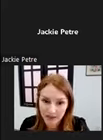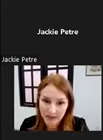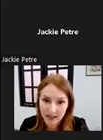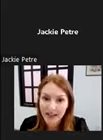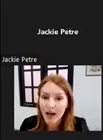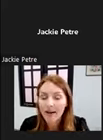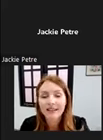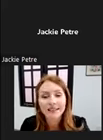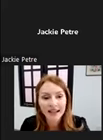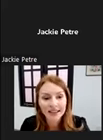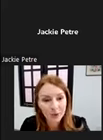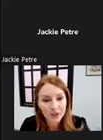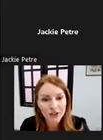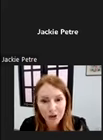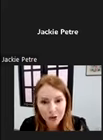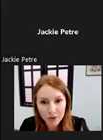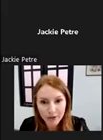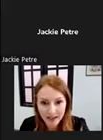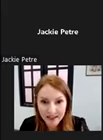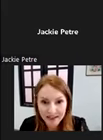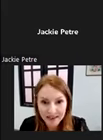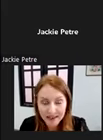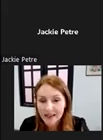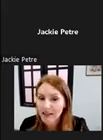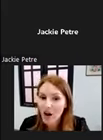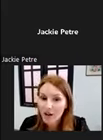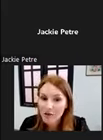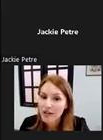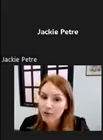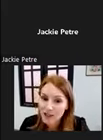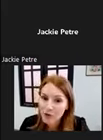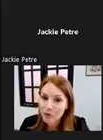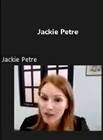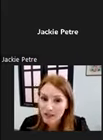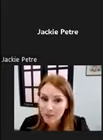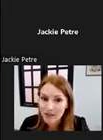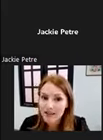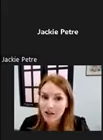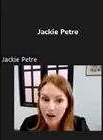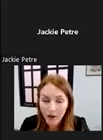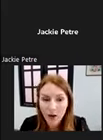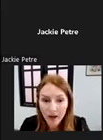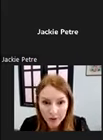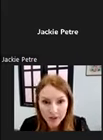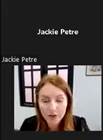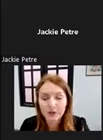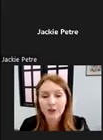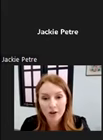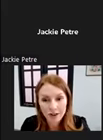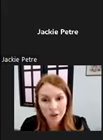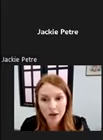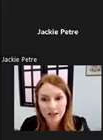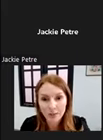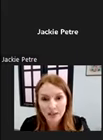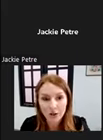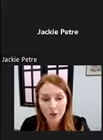screen. American Sign Language is also provided. The audio and video of participants is off. However, we do